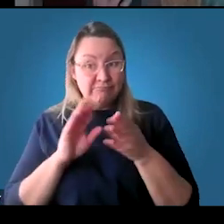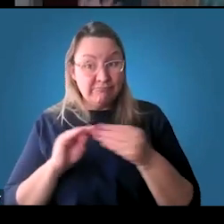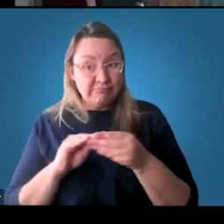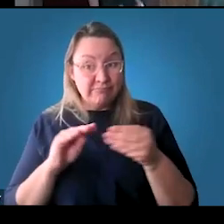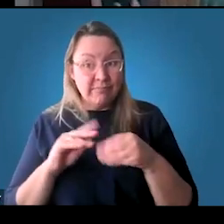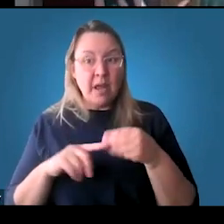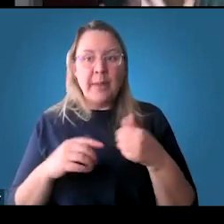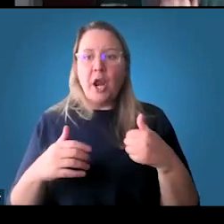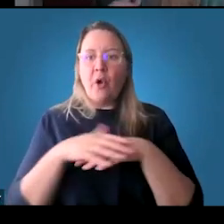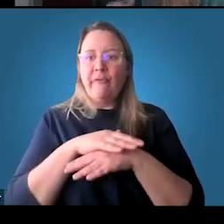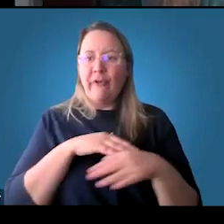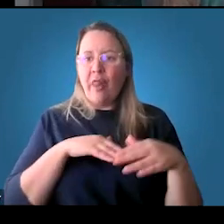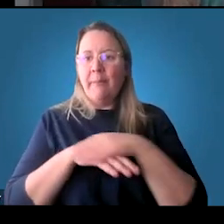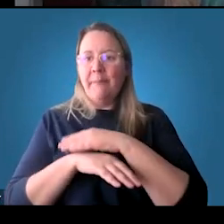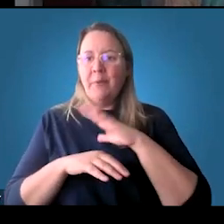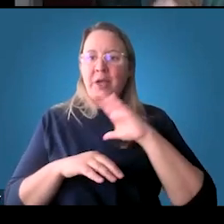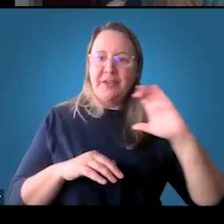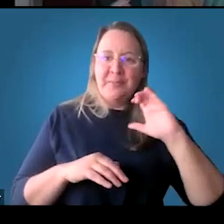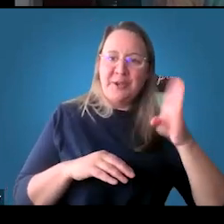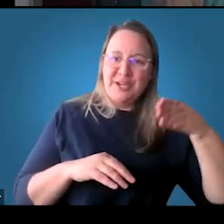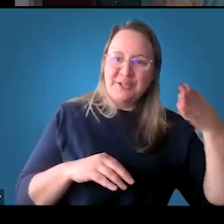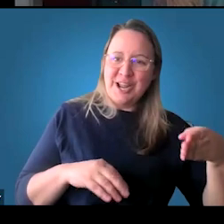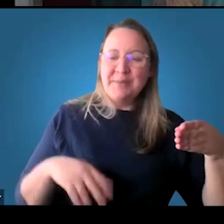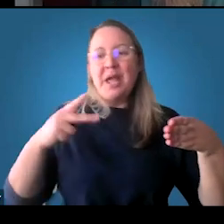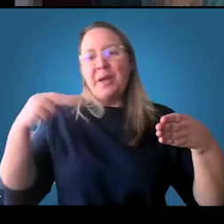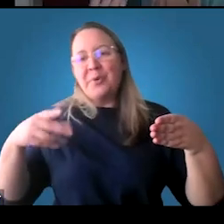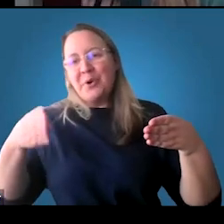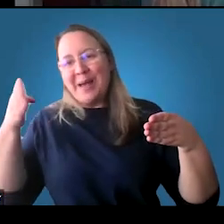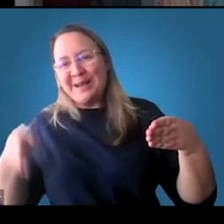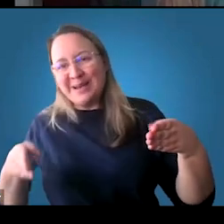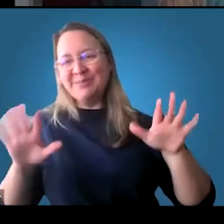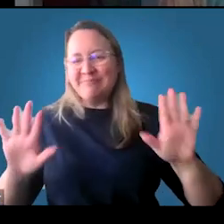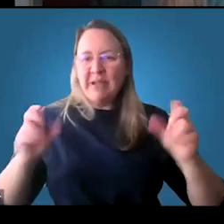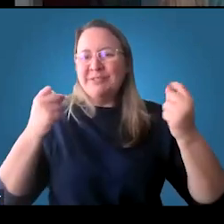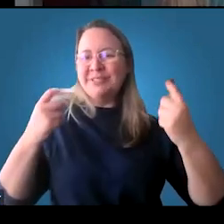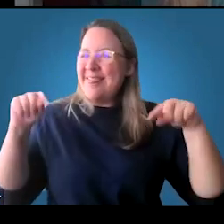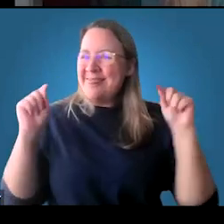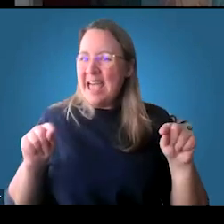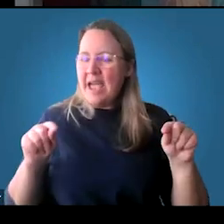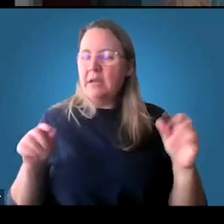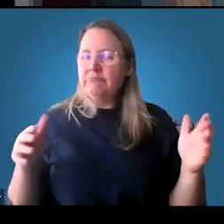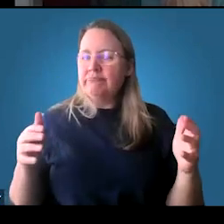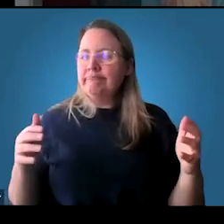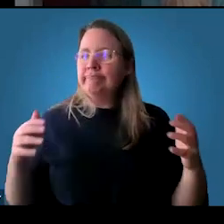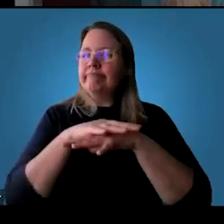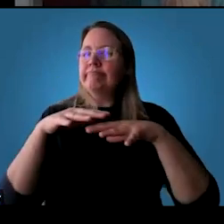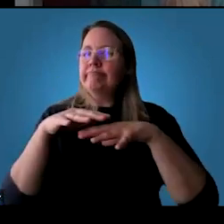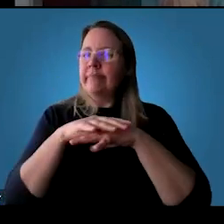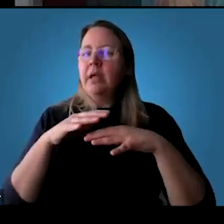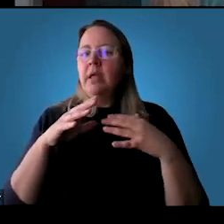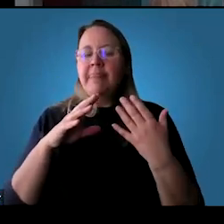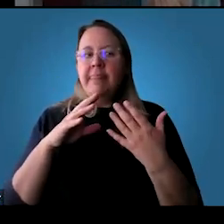about overlap between communications outcomes versus program outcomes. This example of annual reports and